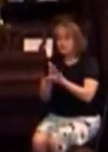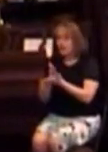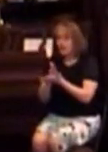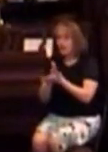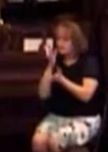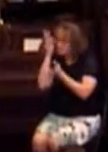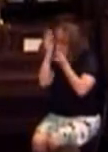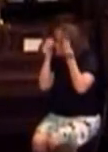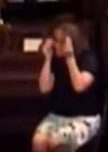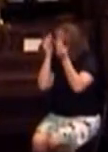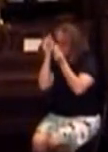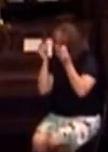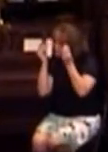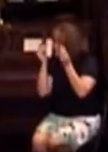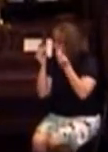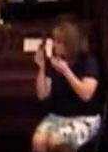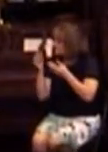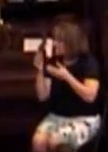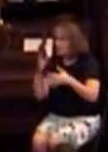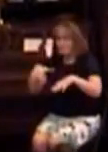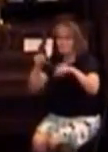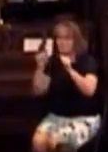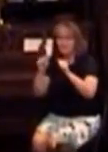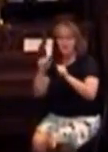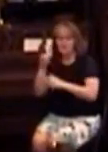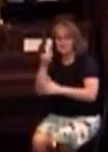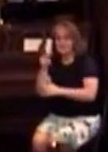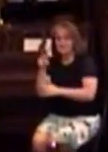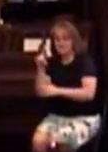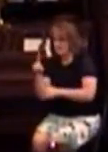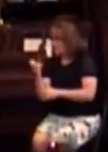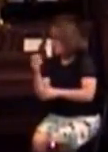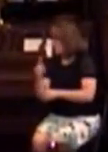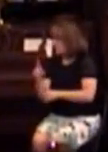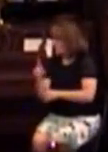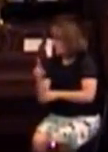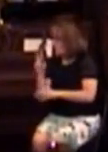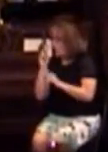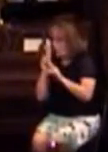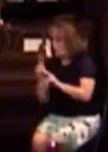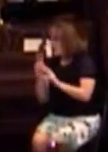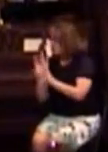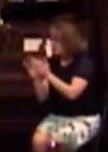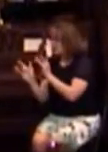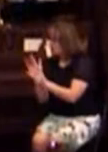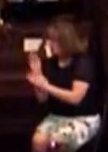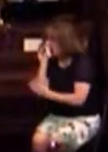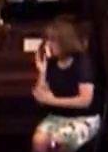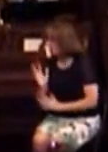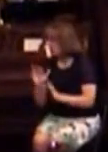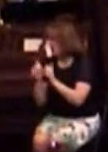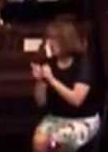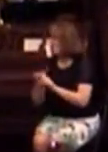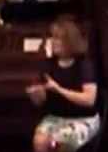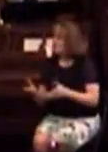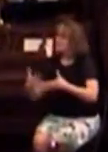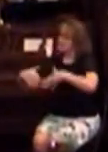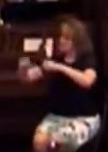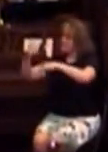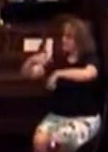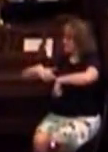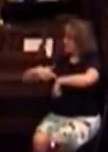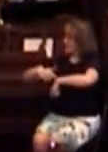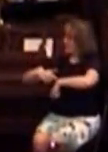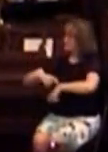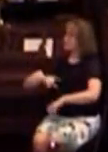or DVD or whatever it is, and hear the question, and think about the question. Spend some time and actually talk to